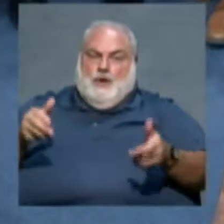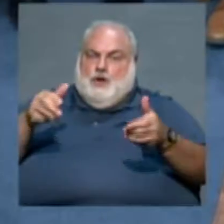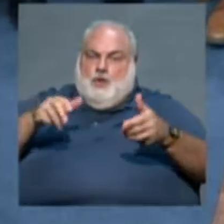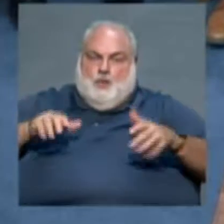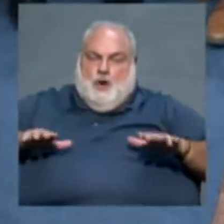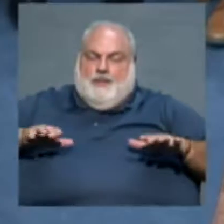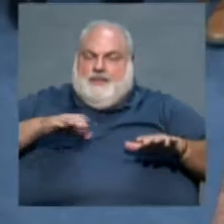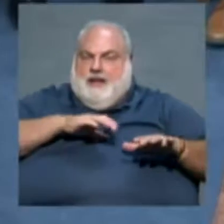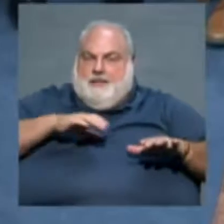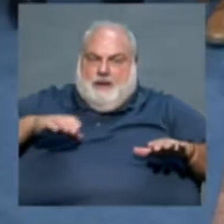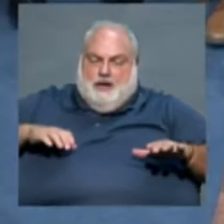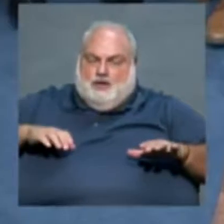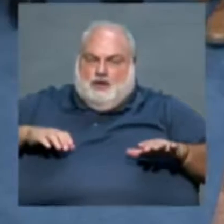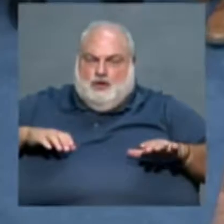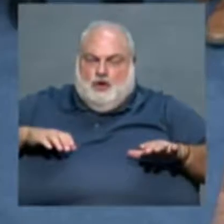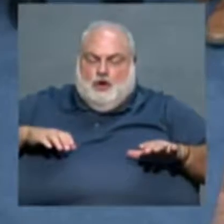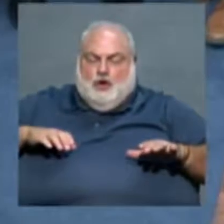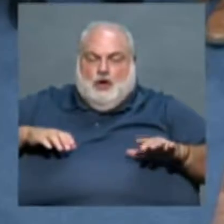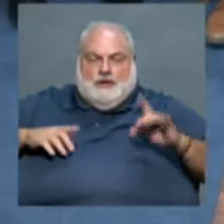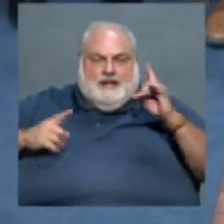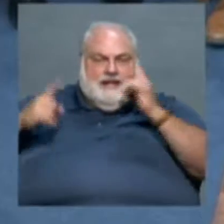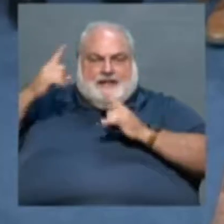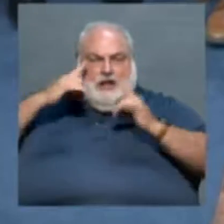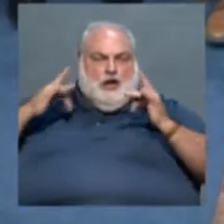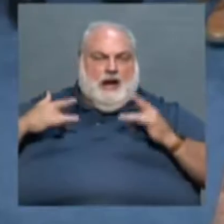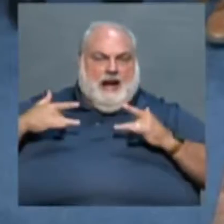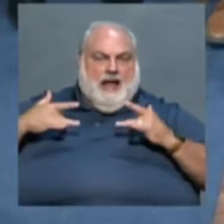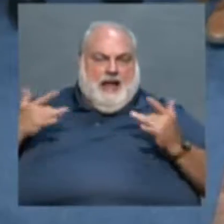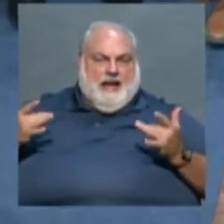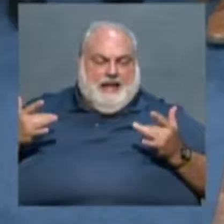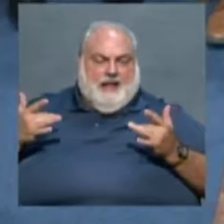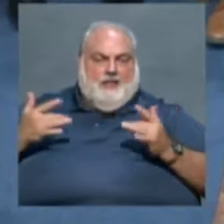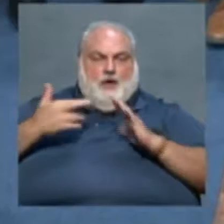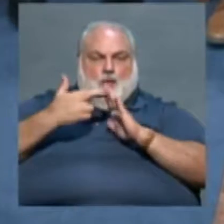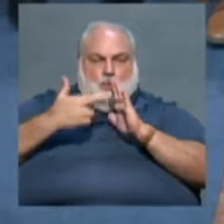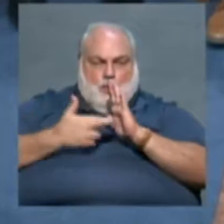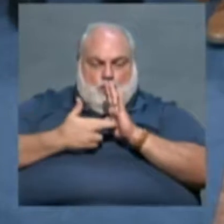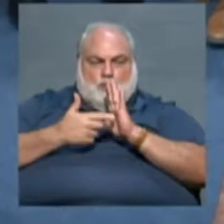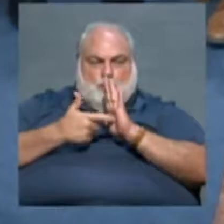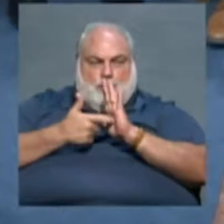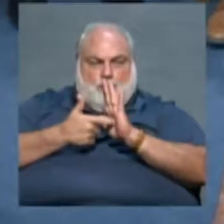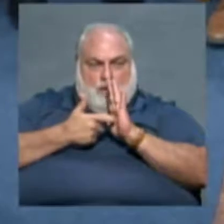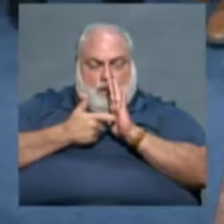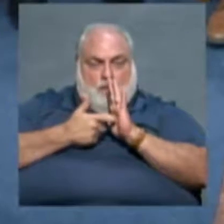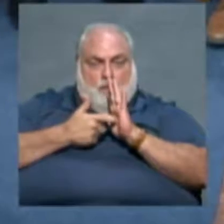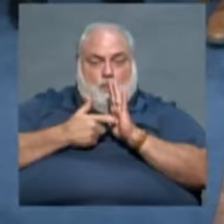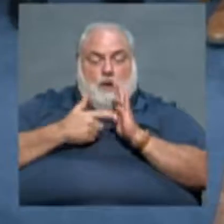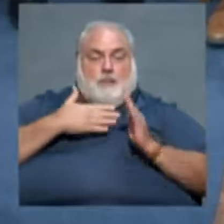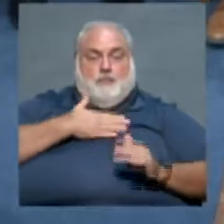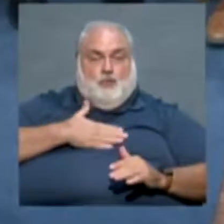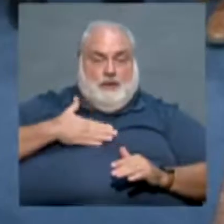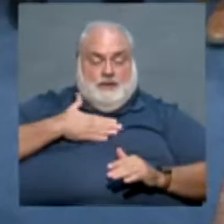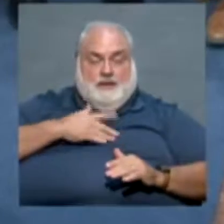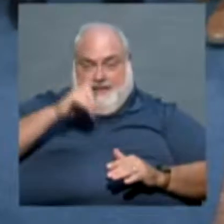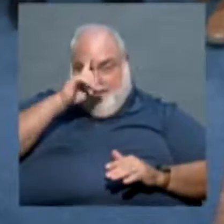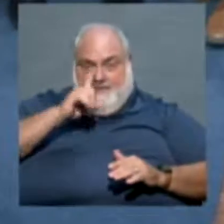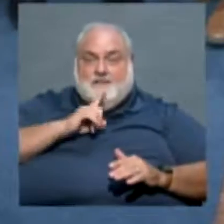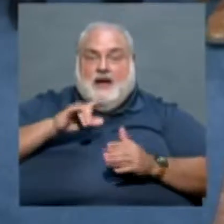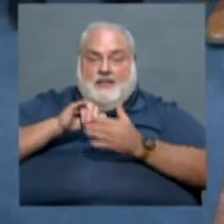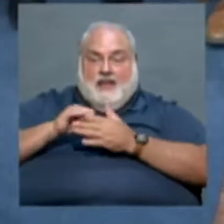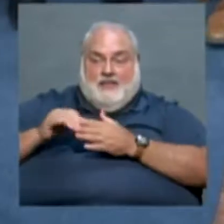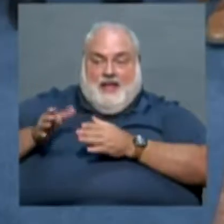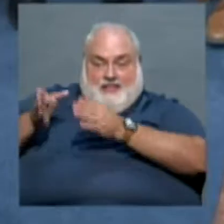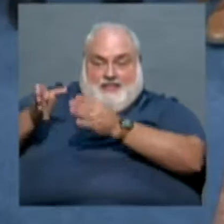the commission to take lightly its rules and regulations on it. We do also appreciate that the applicants in